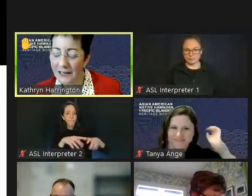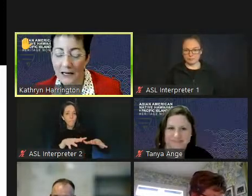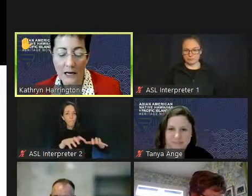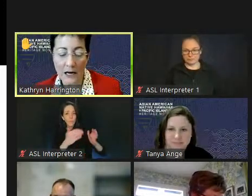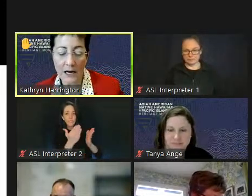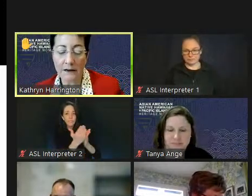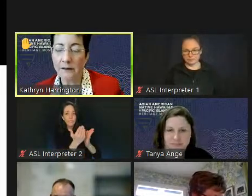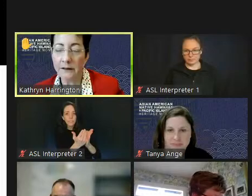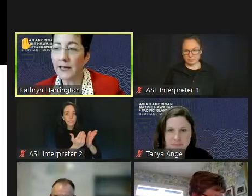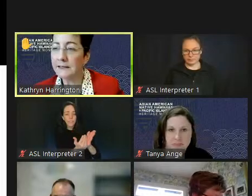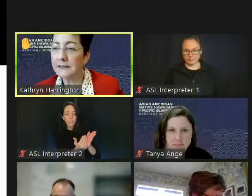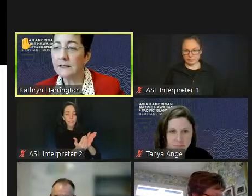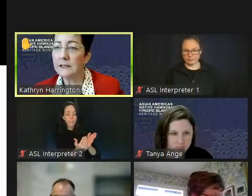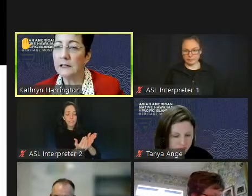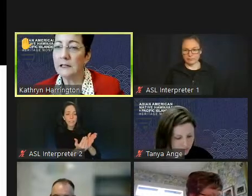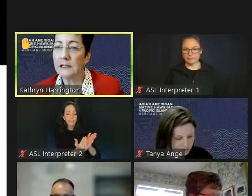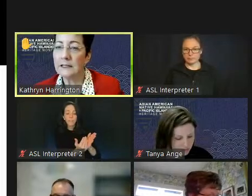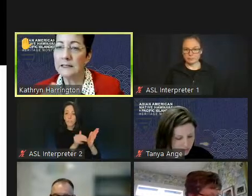it,